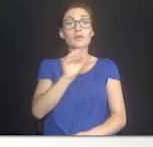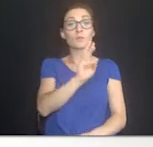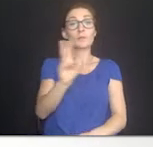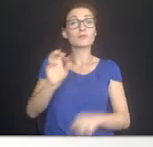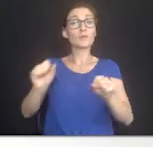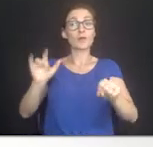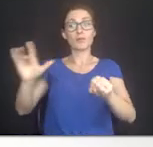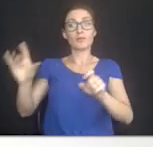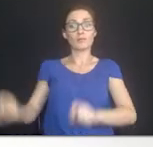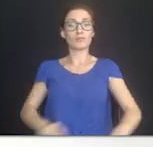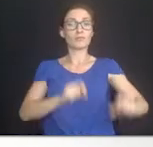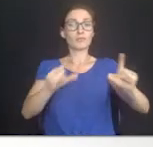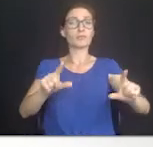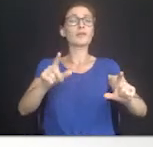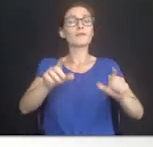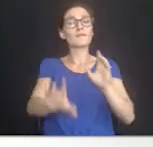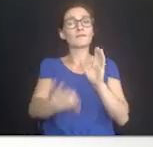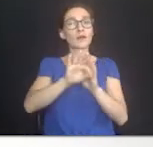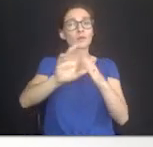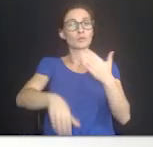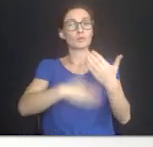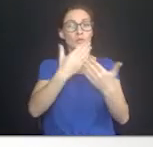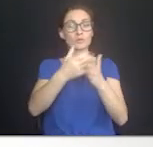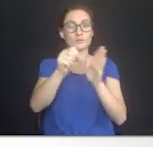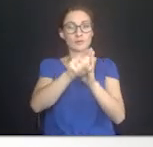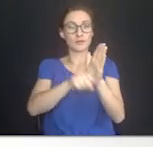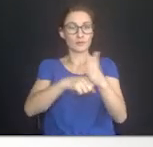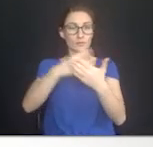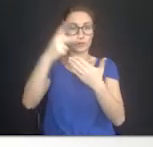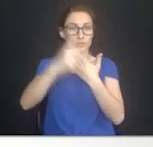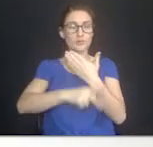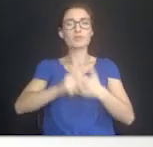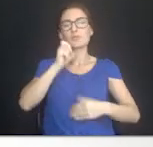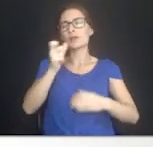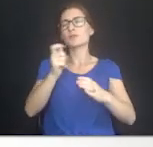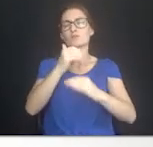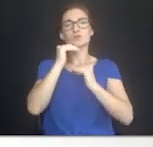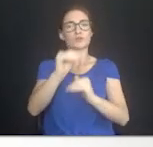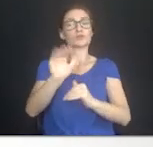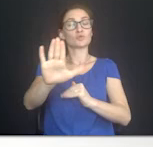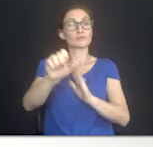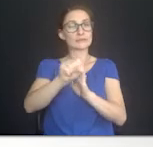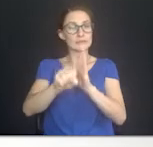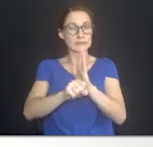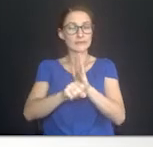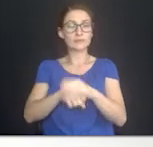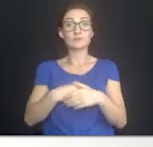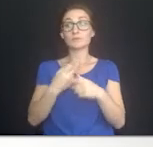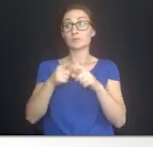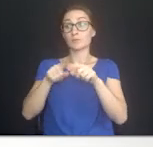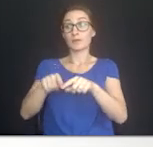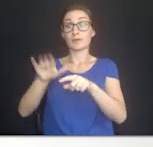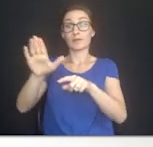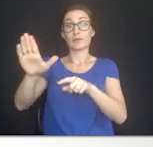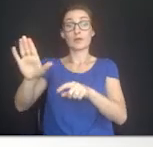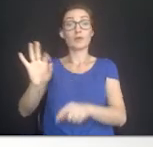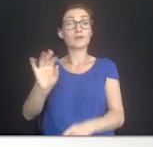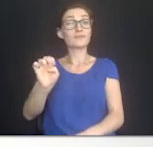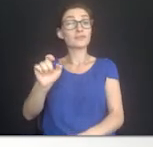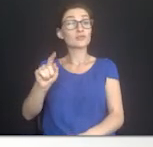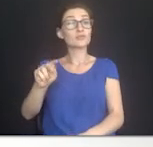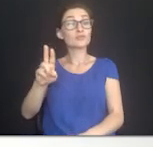you all the different state programs, and you're not restricted by state. So that's the cool part, that depending on their features, you can use whatever state you want,